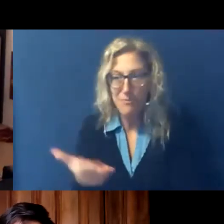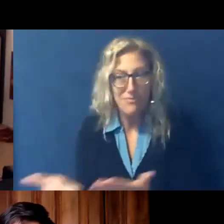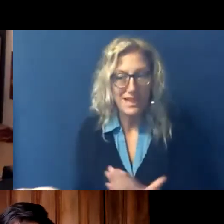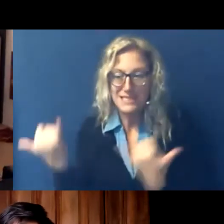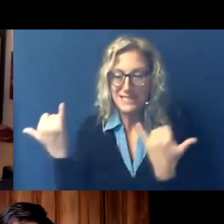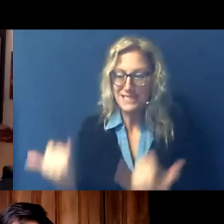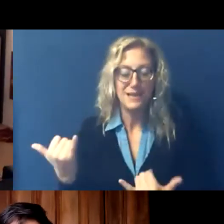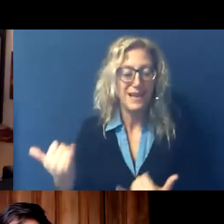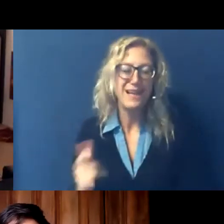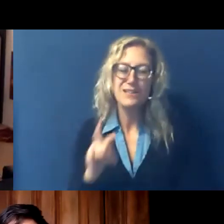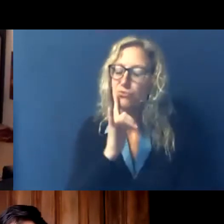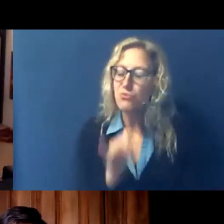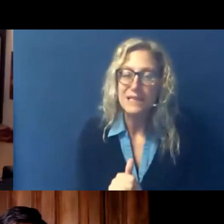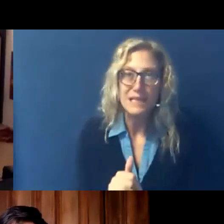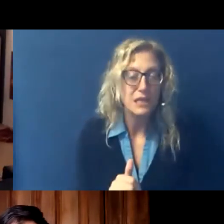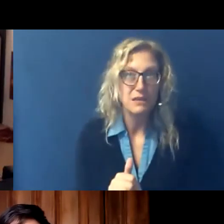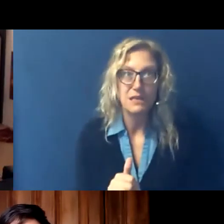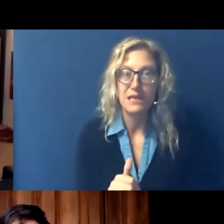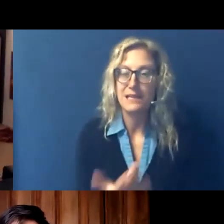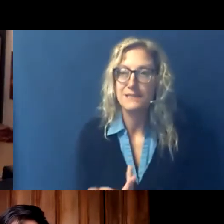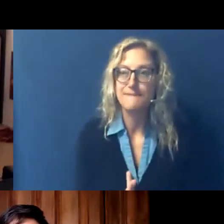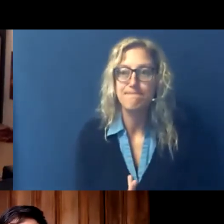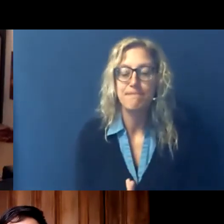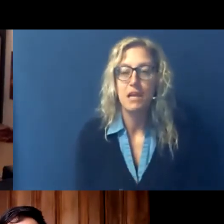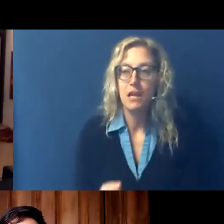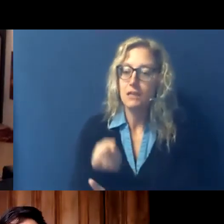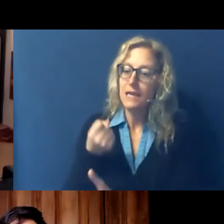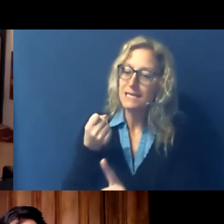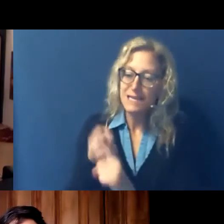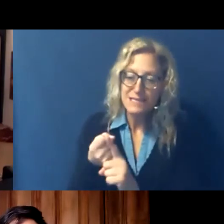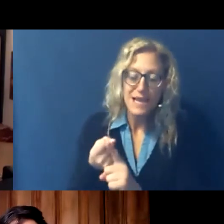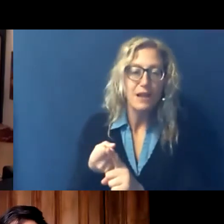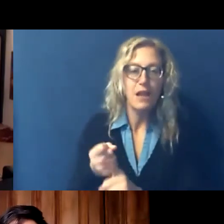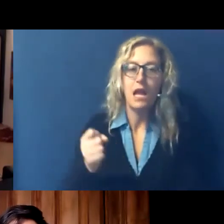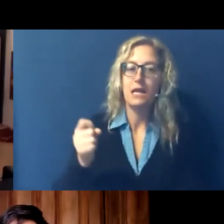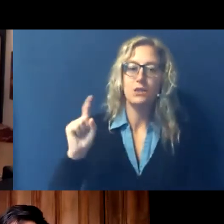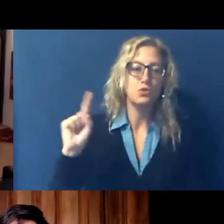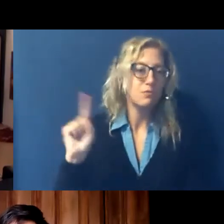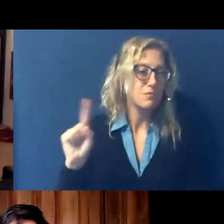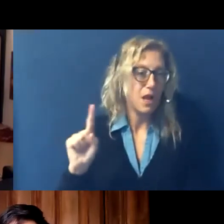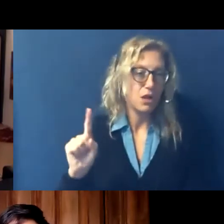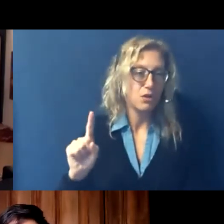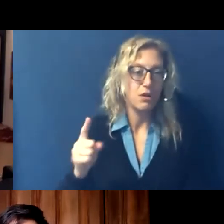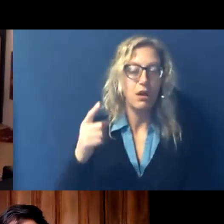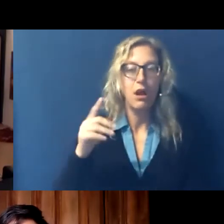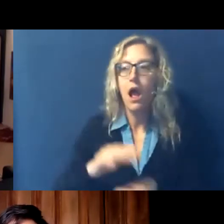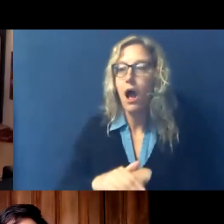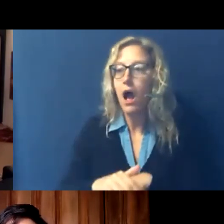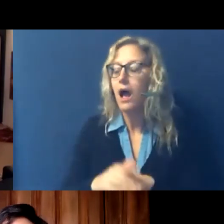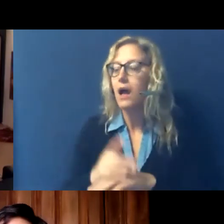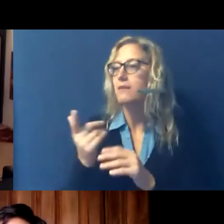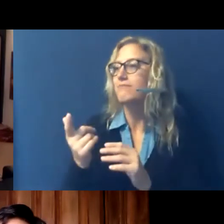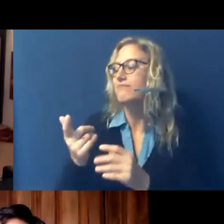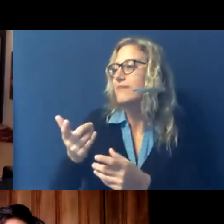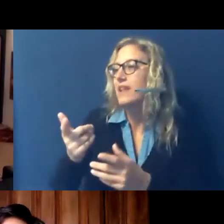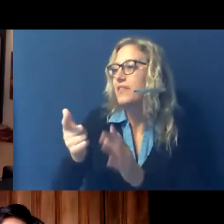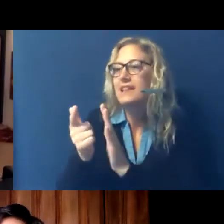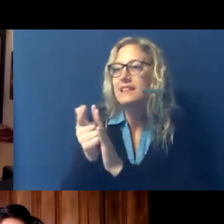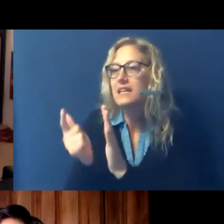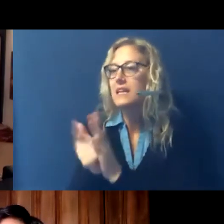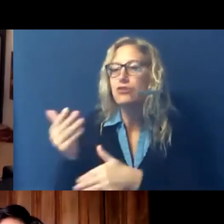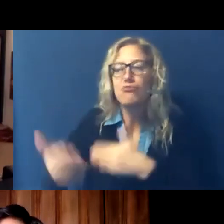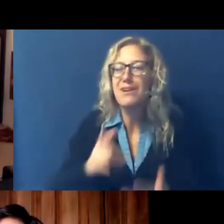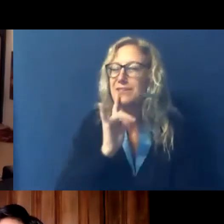an unprecedented attack on democracy through the litigation process. I mean, this is nothing